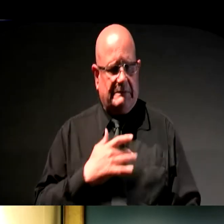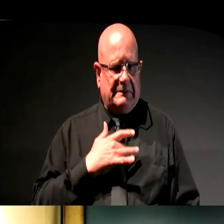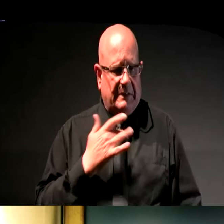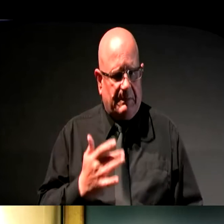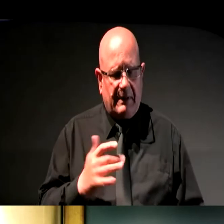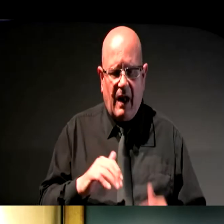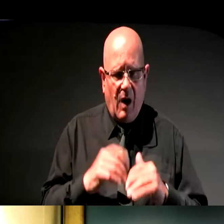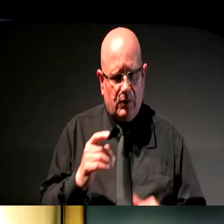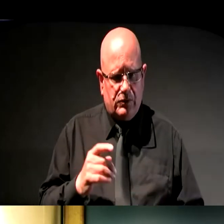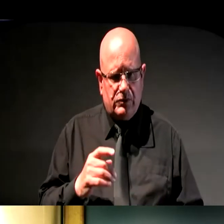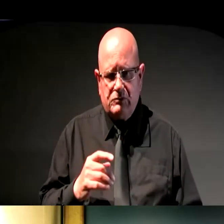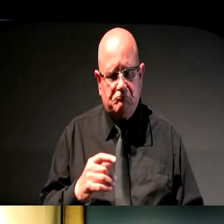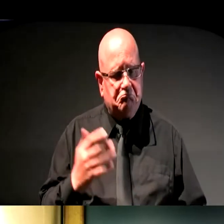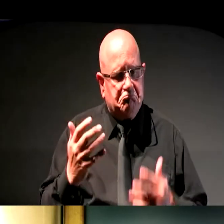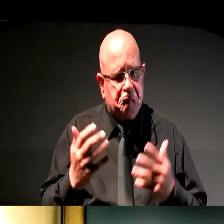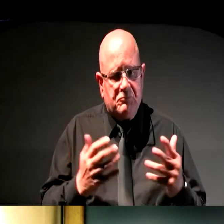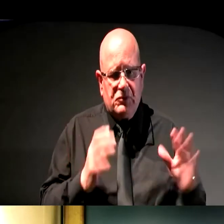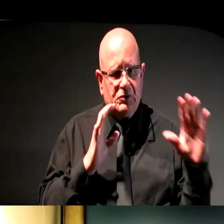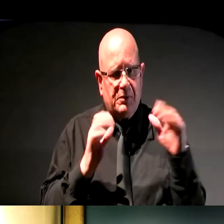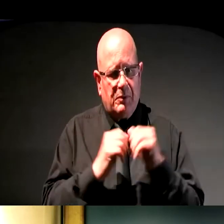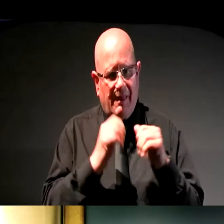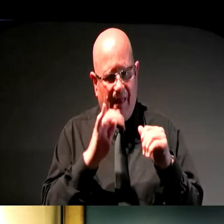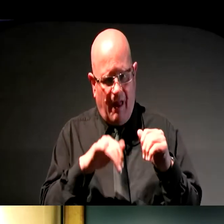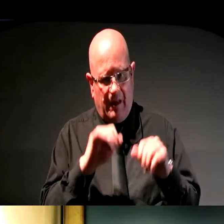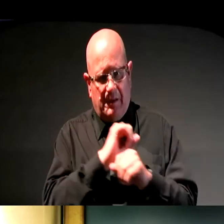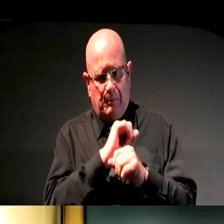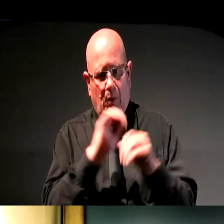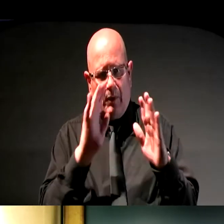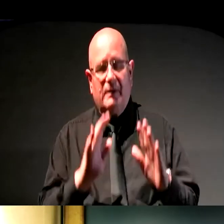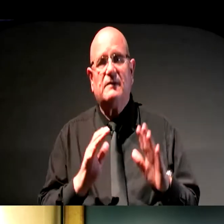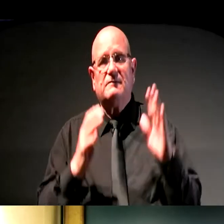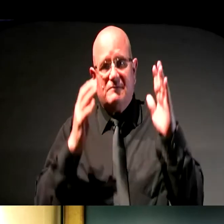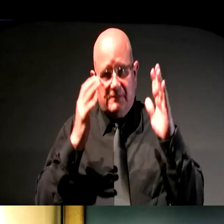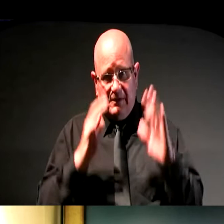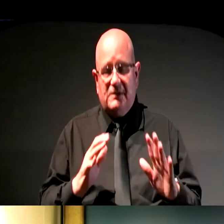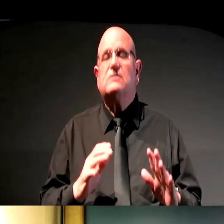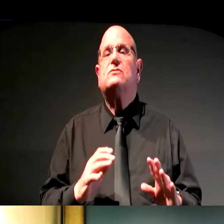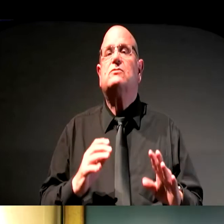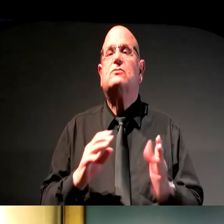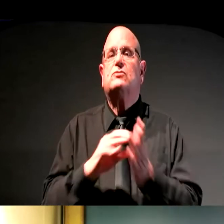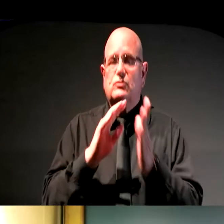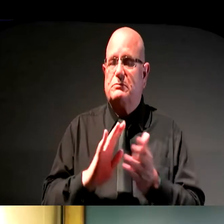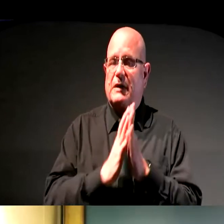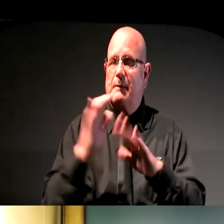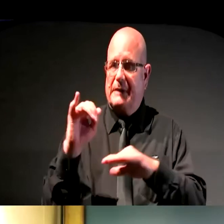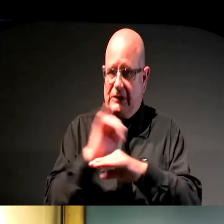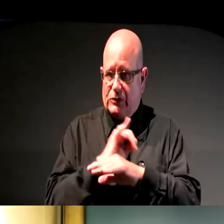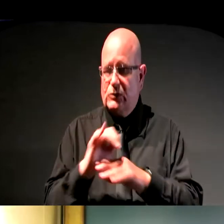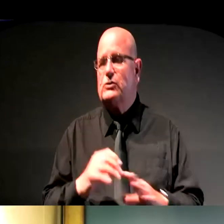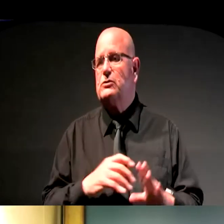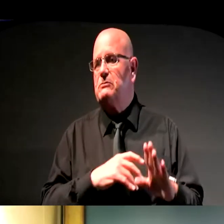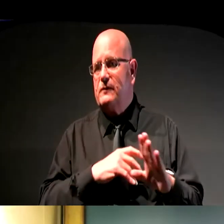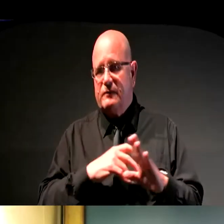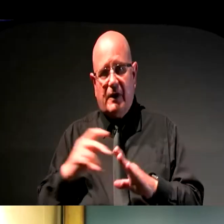you supervise this employee? How would you communicate with this employee? And then once they bring our students on as interns or do professional mentorship, we go in